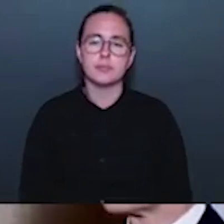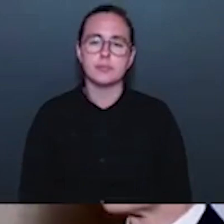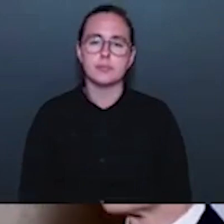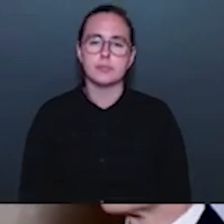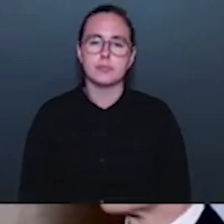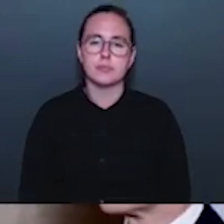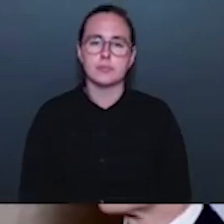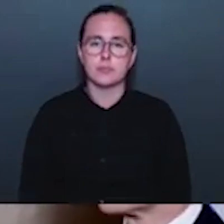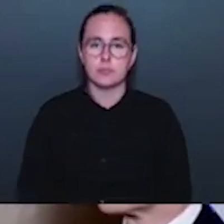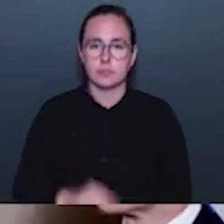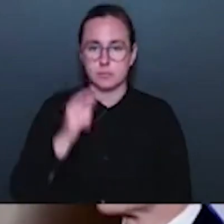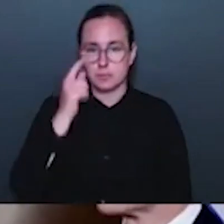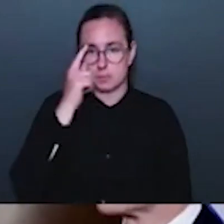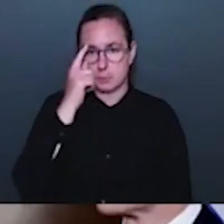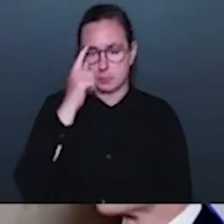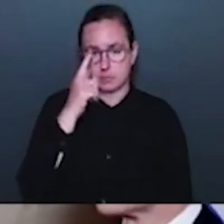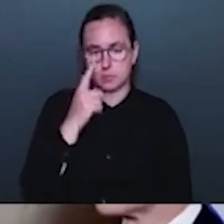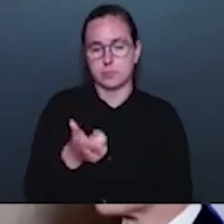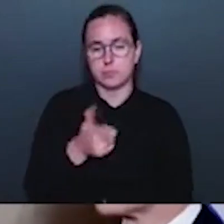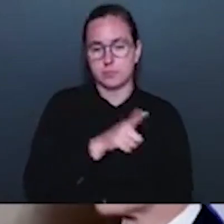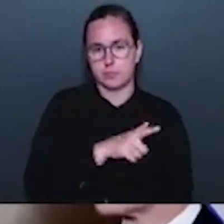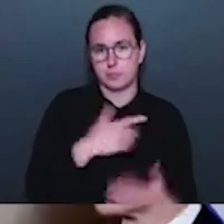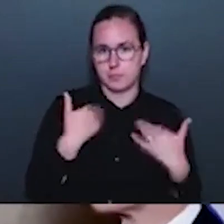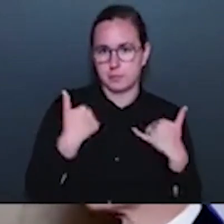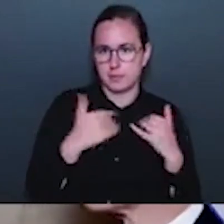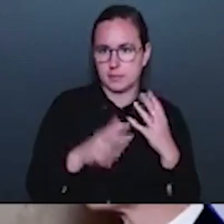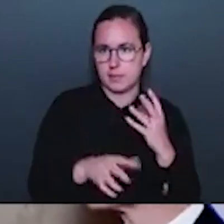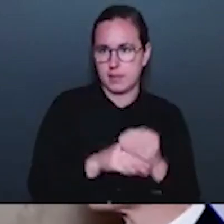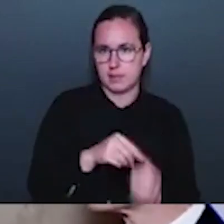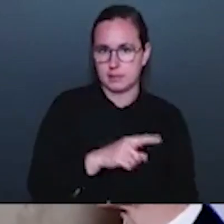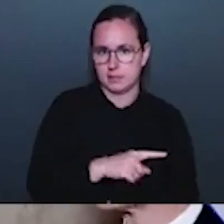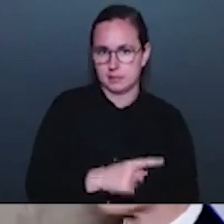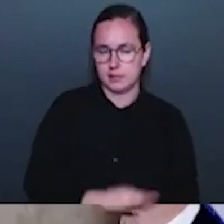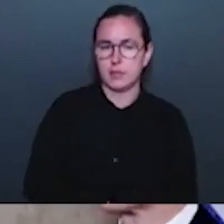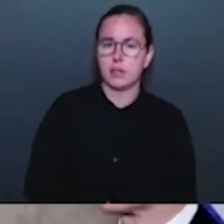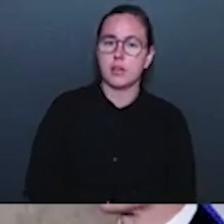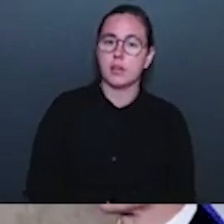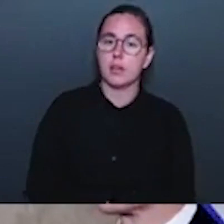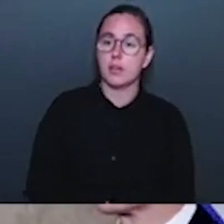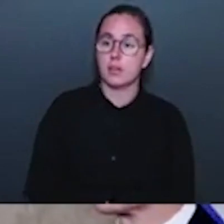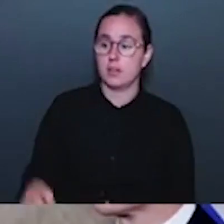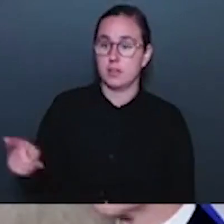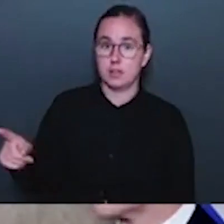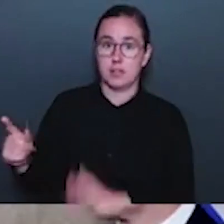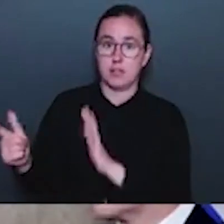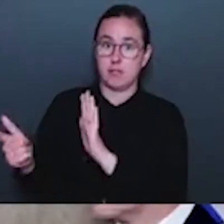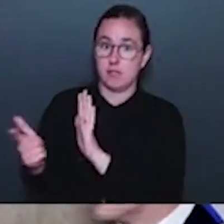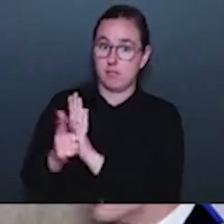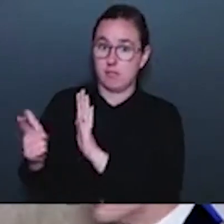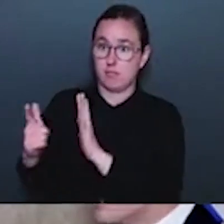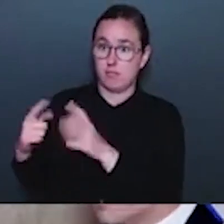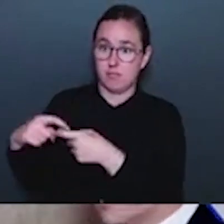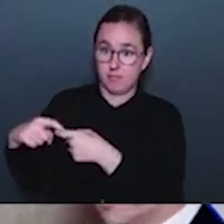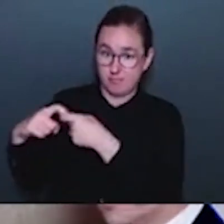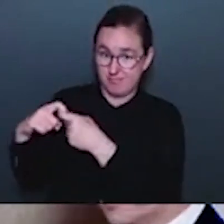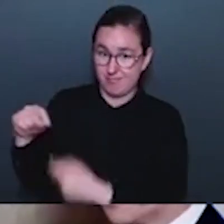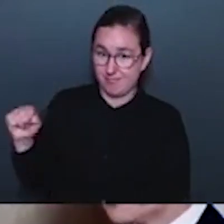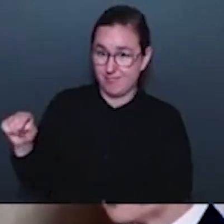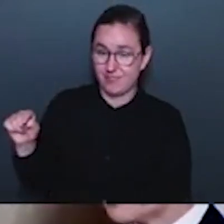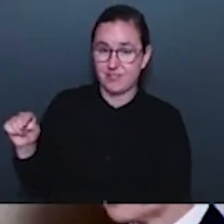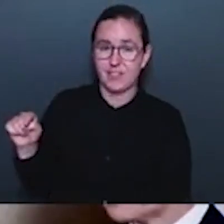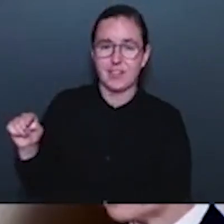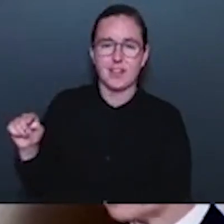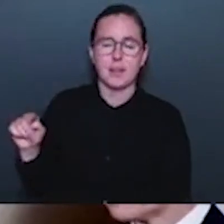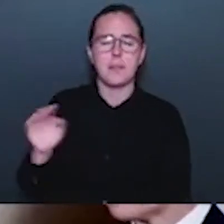the reluctance to charge people has been there, that for over 2 years since the Office of Public